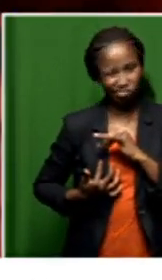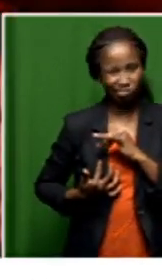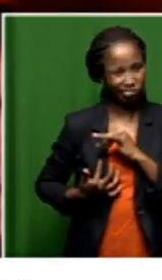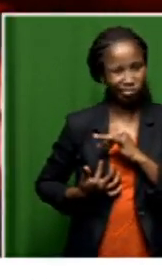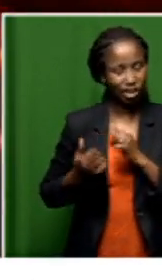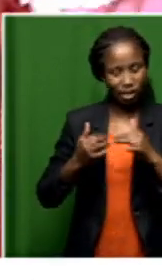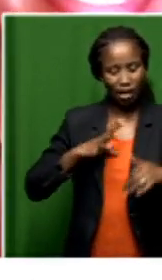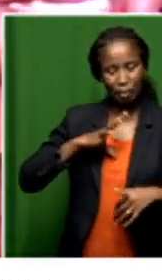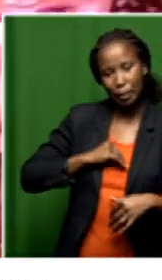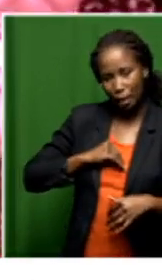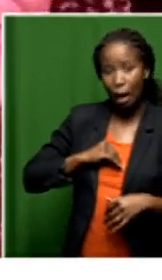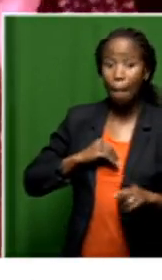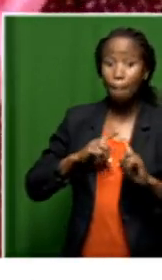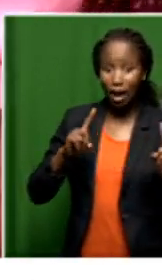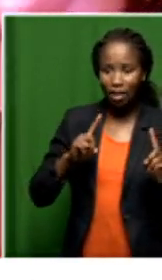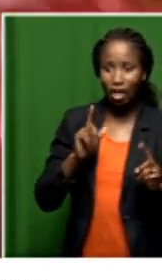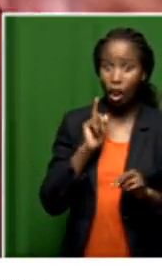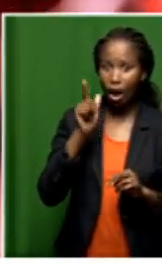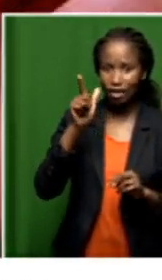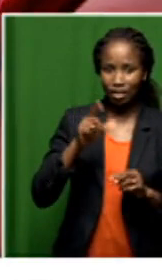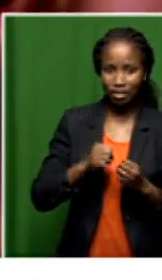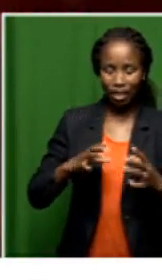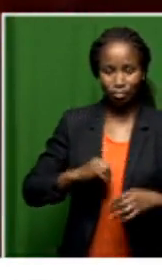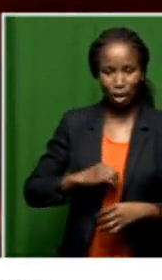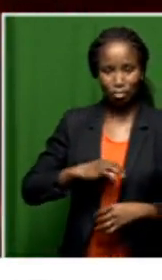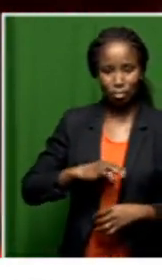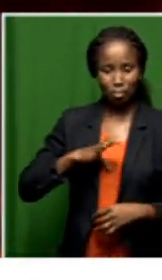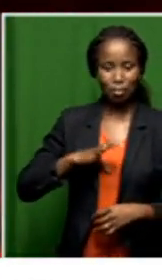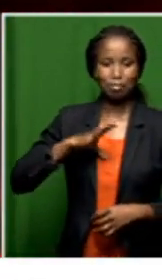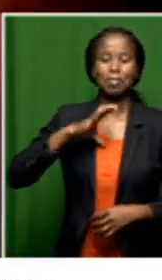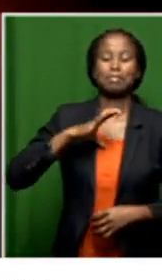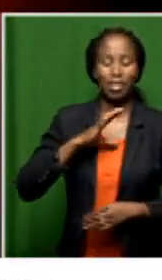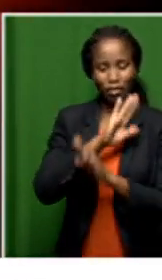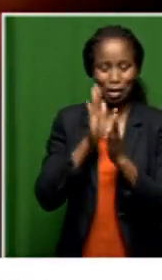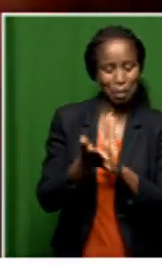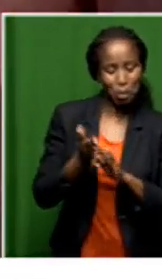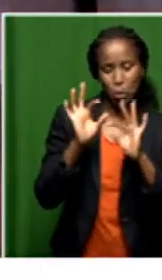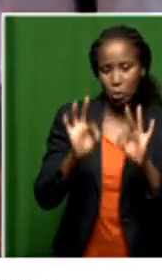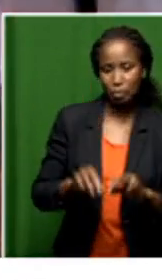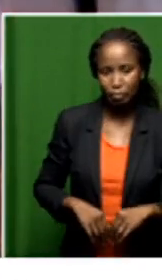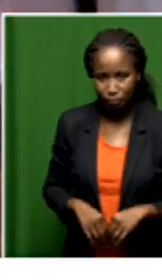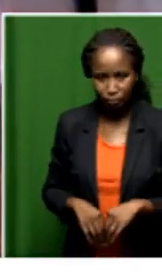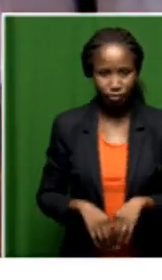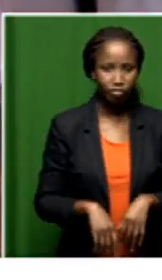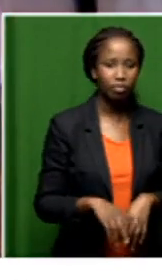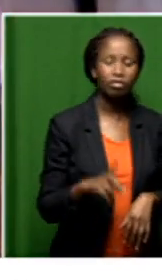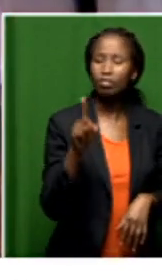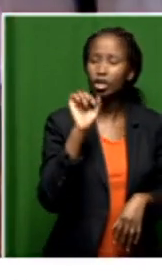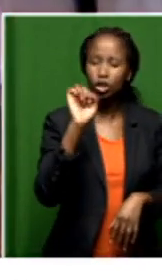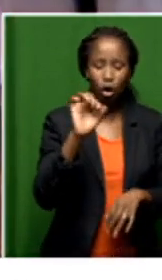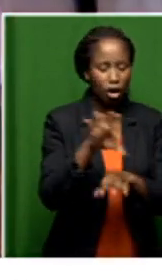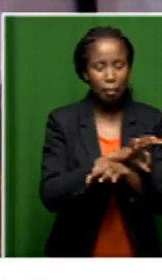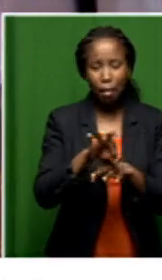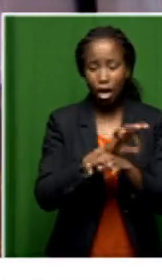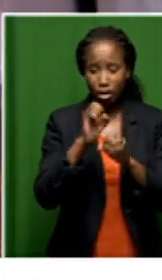didn't think it was going to work. But things definitely turned around very quickly. Where do you see yourself in the next 5 years in the South African